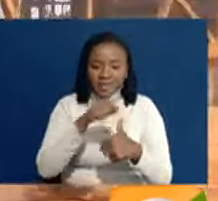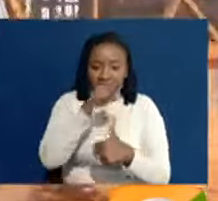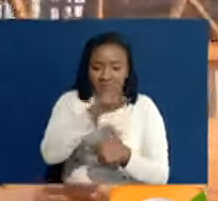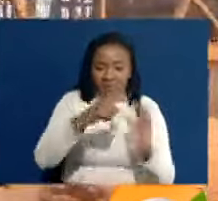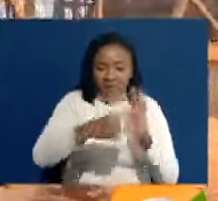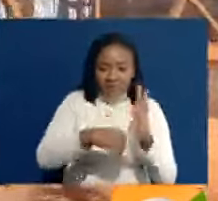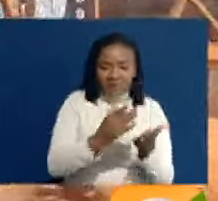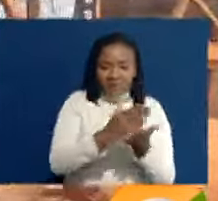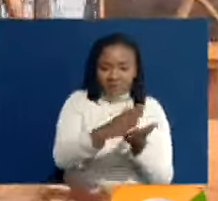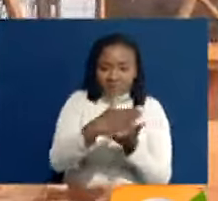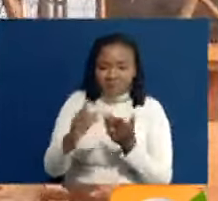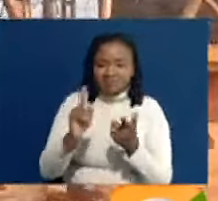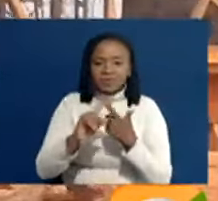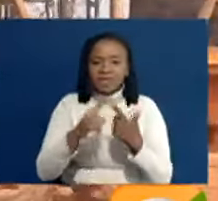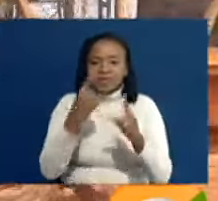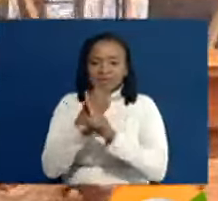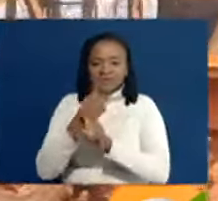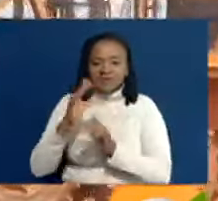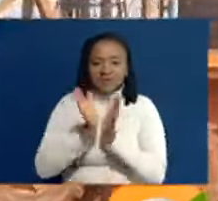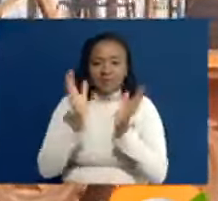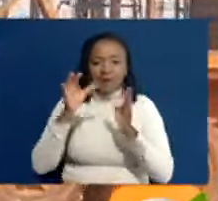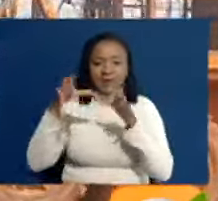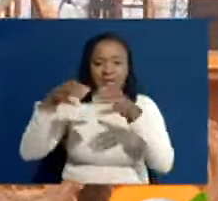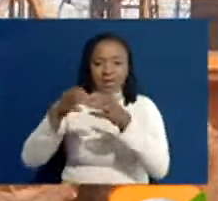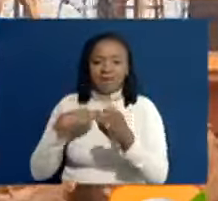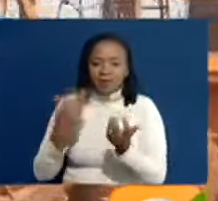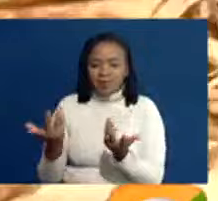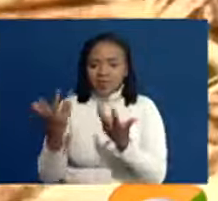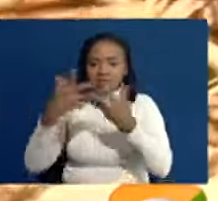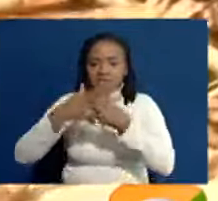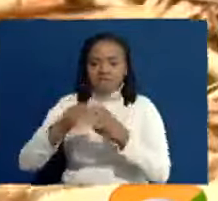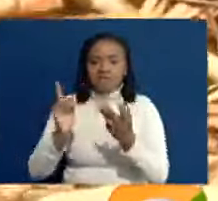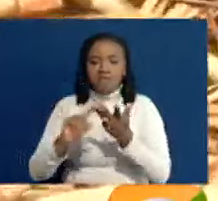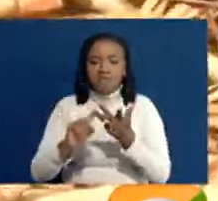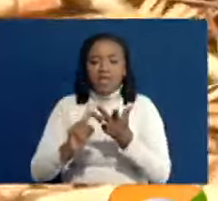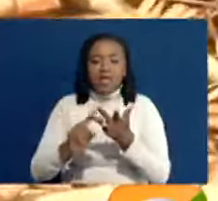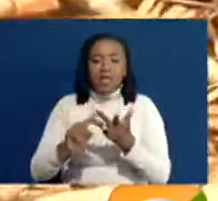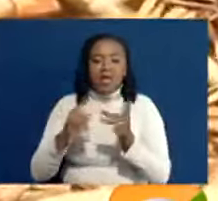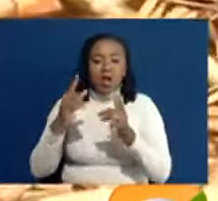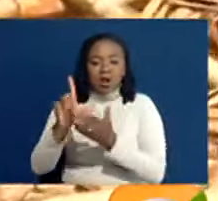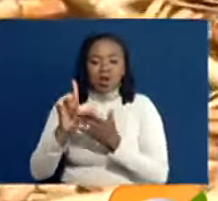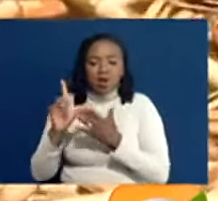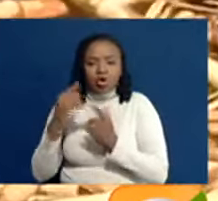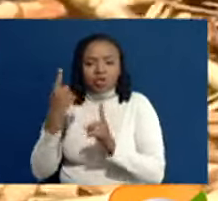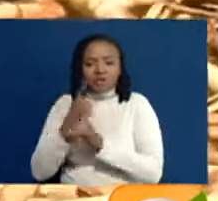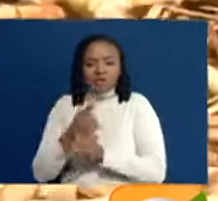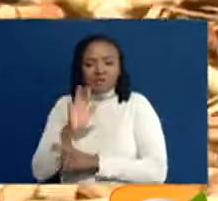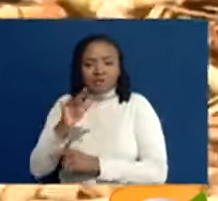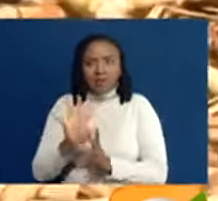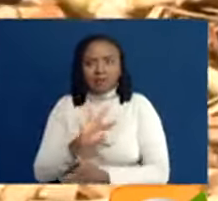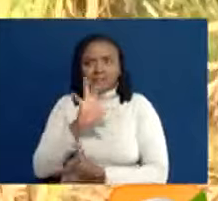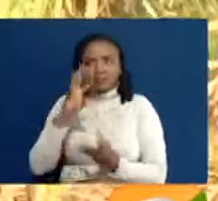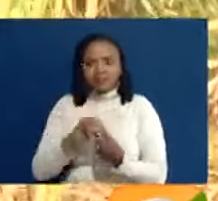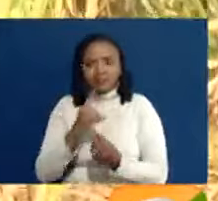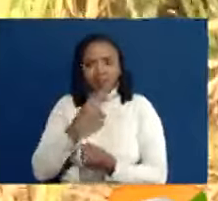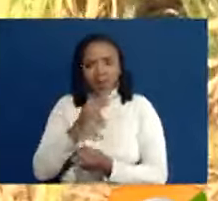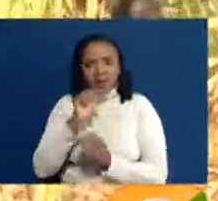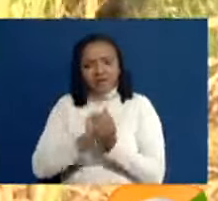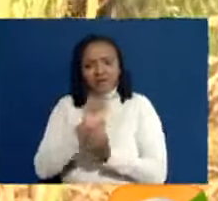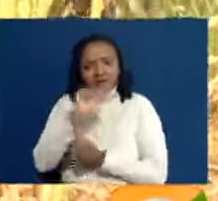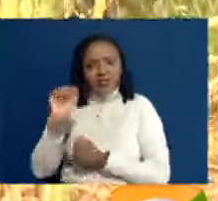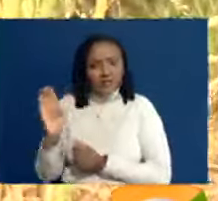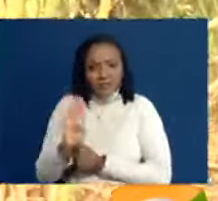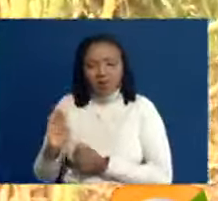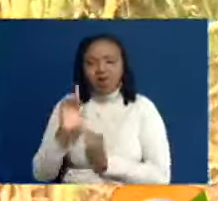merging of some of the public companies, writing off debts owned by the public sugar mills to a tune of 115 billion